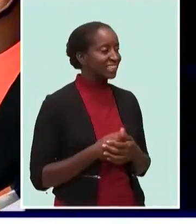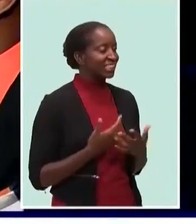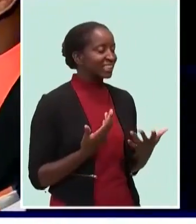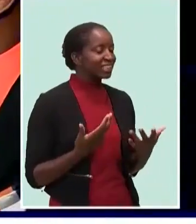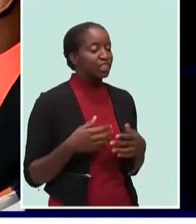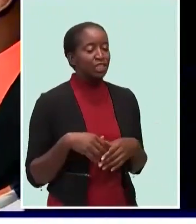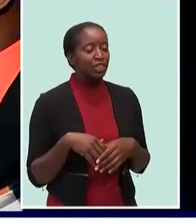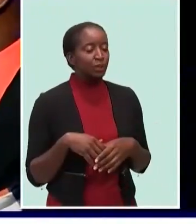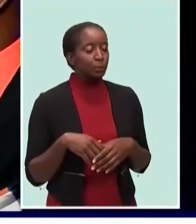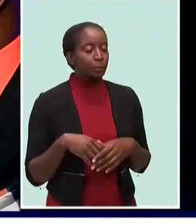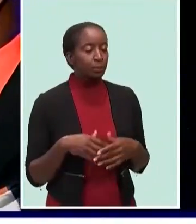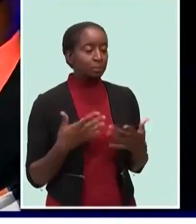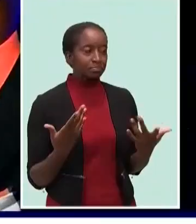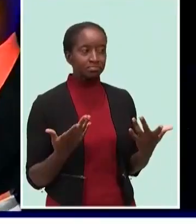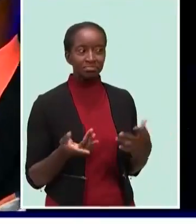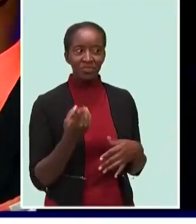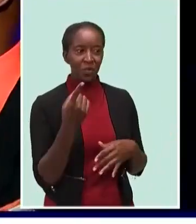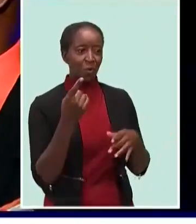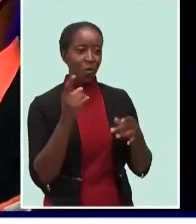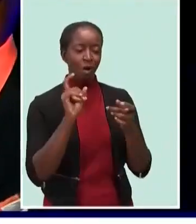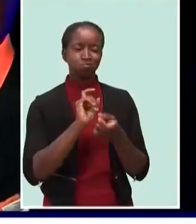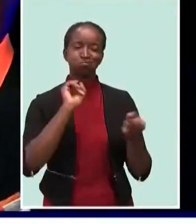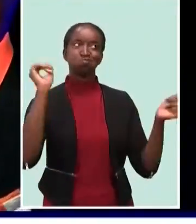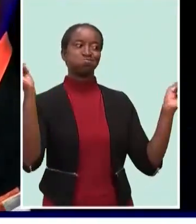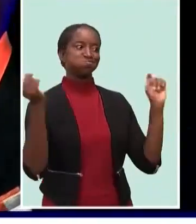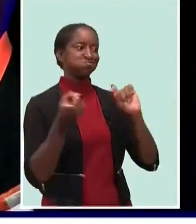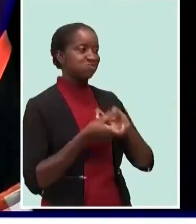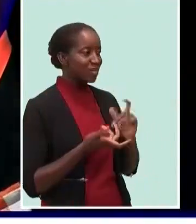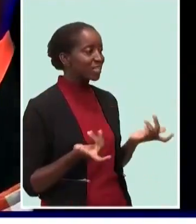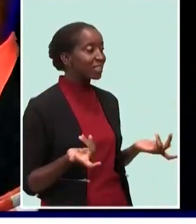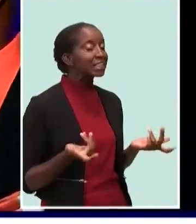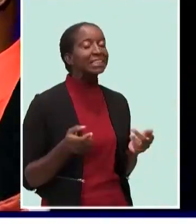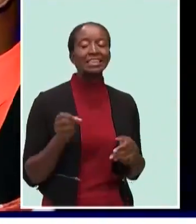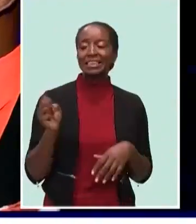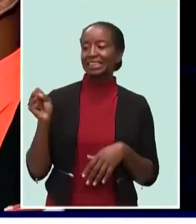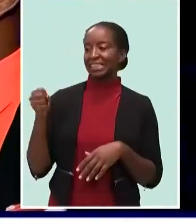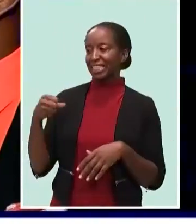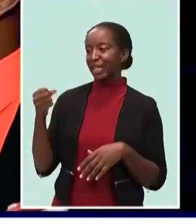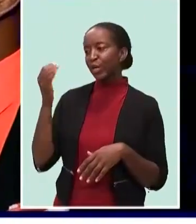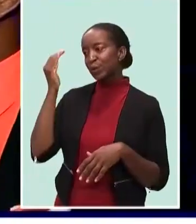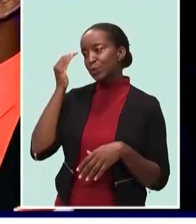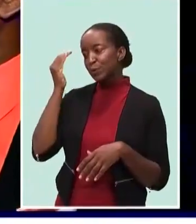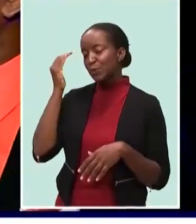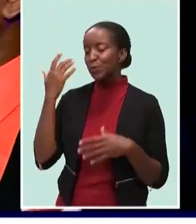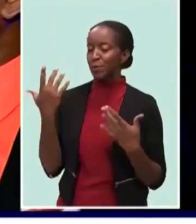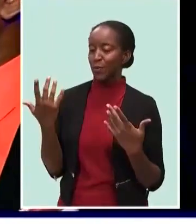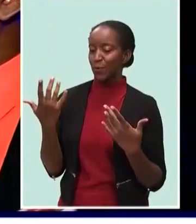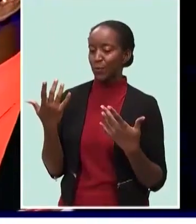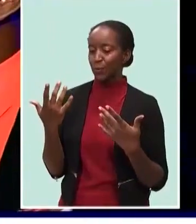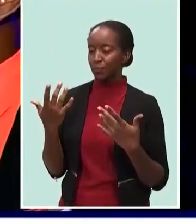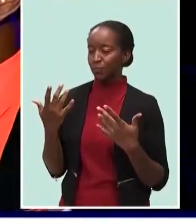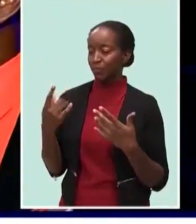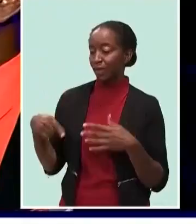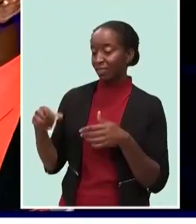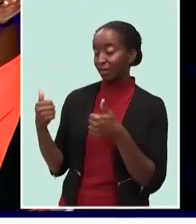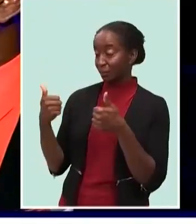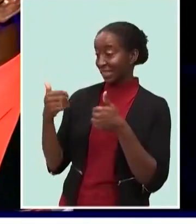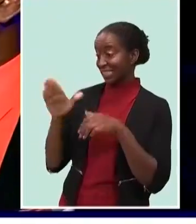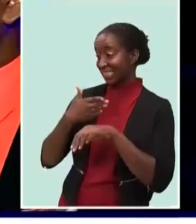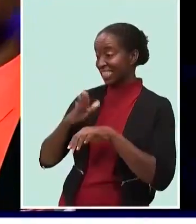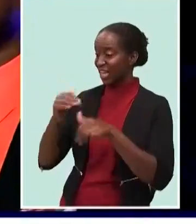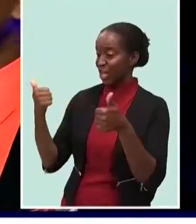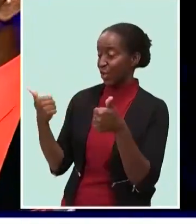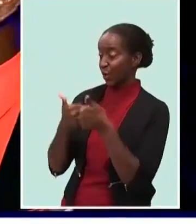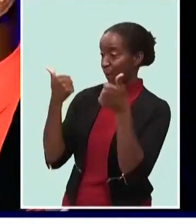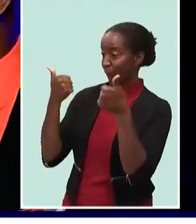there. It's missing a large part this year. Yes, the semi-finals. You know, there was a lot of talk going around for a number of